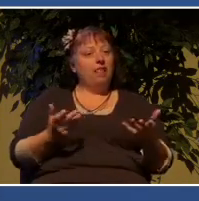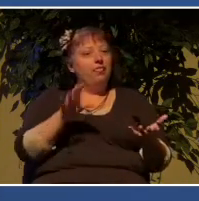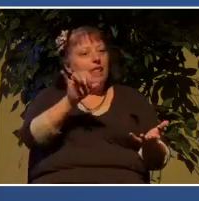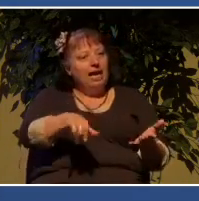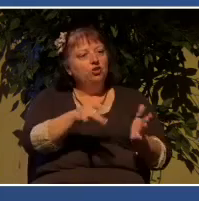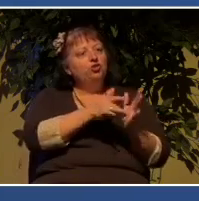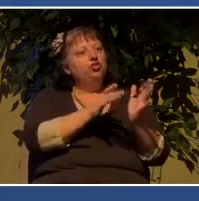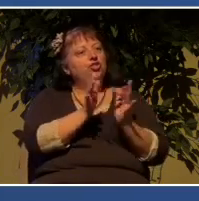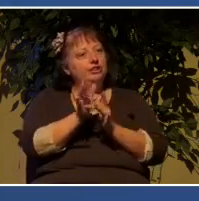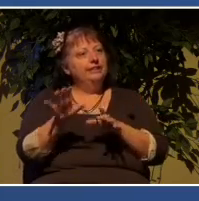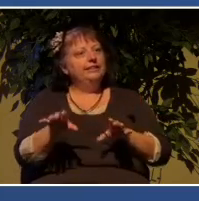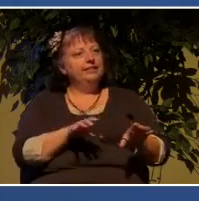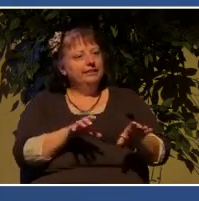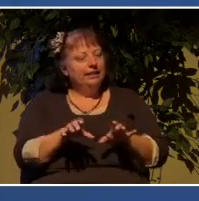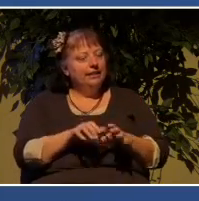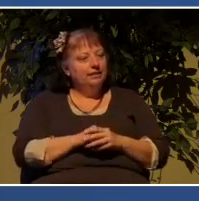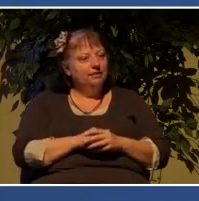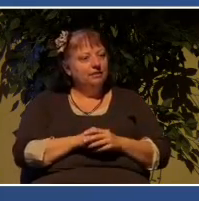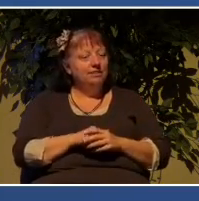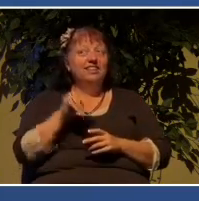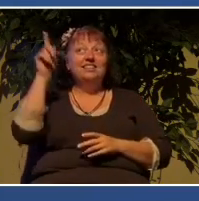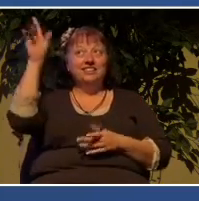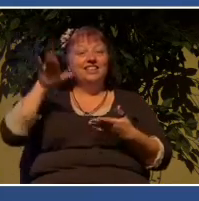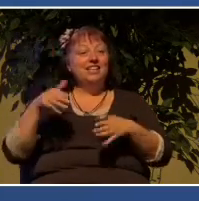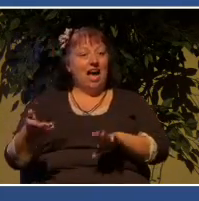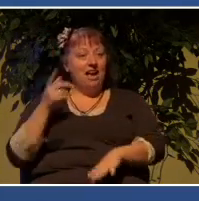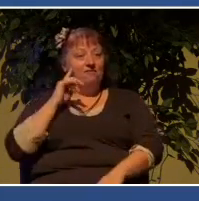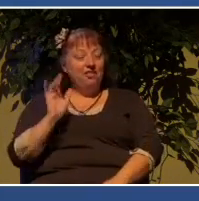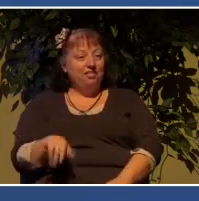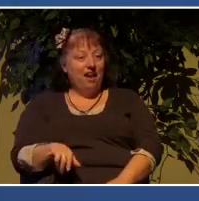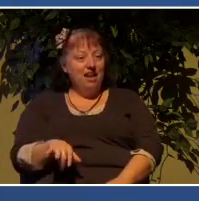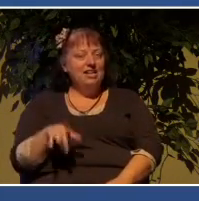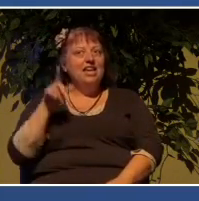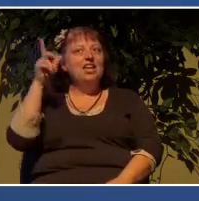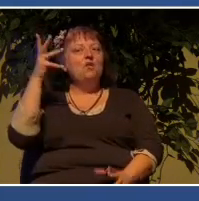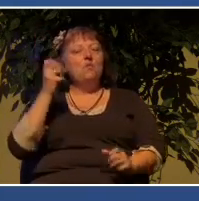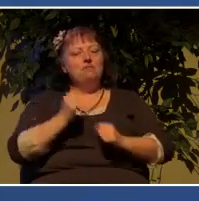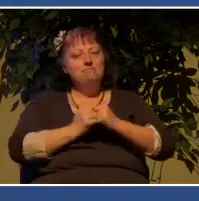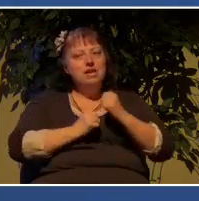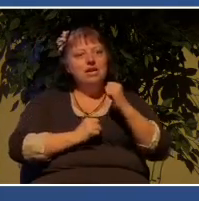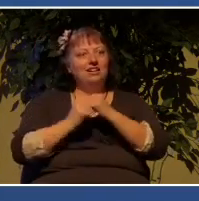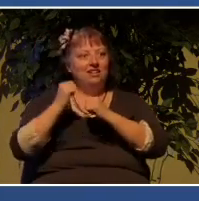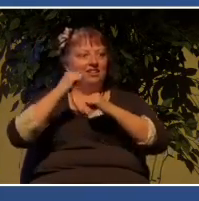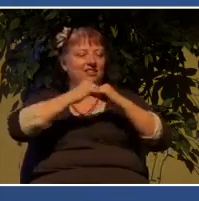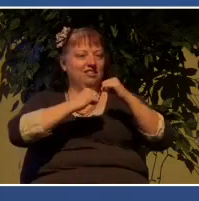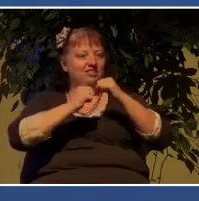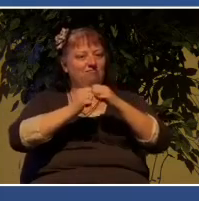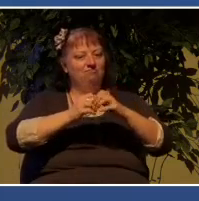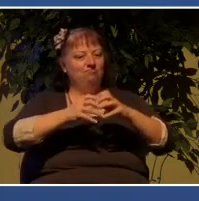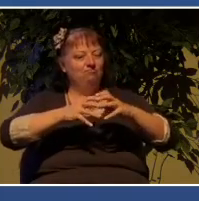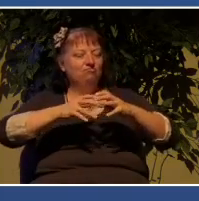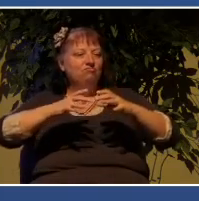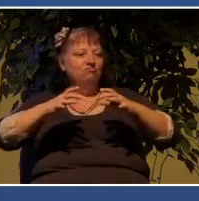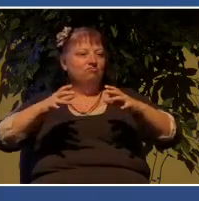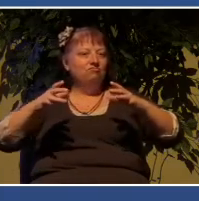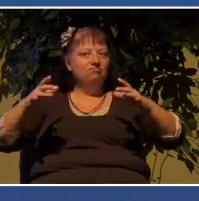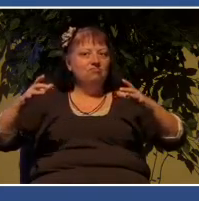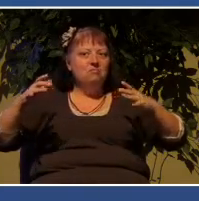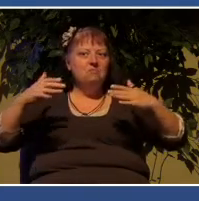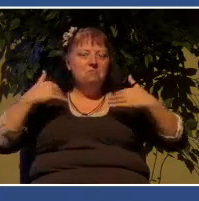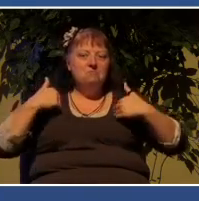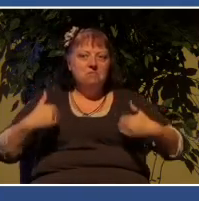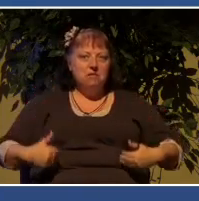It's what he died for. And it's what he wants to build. He wants to build a body